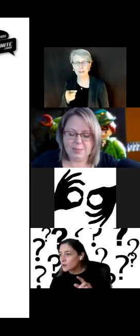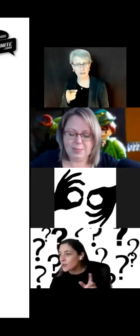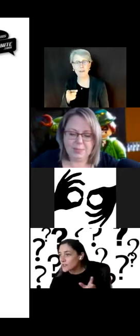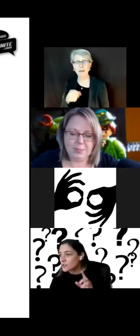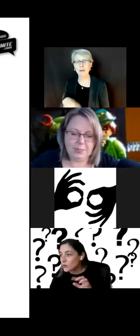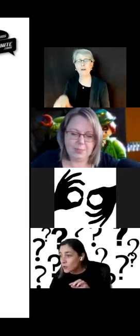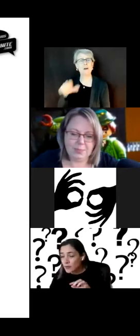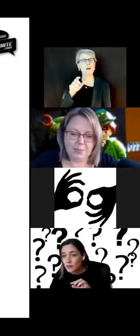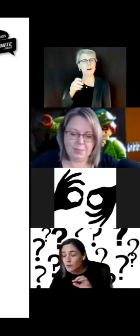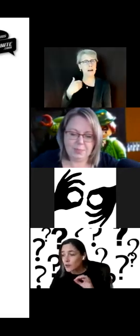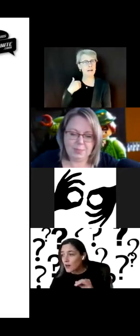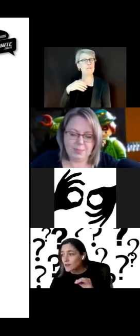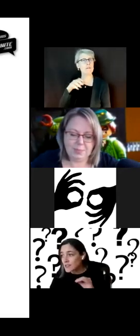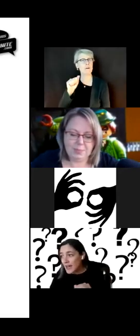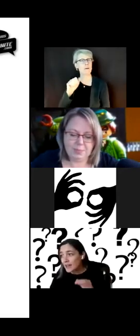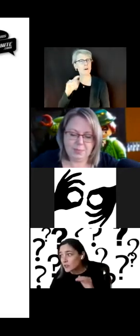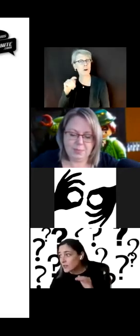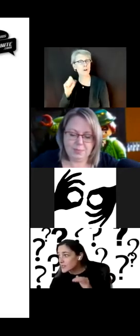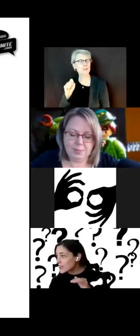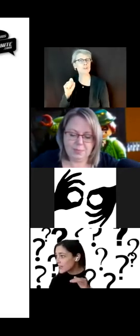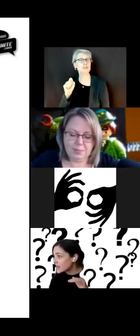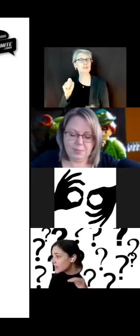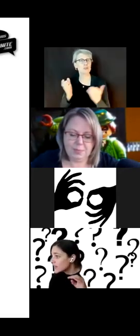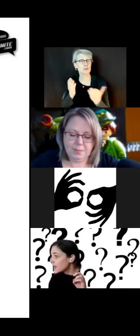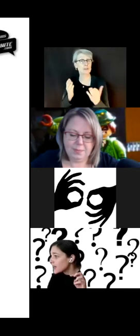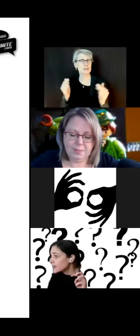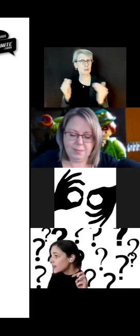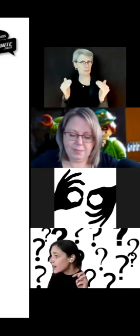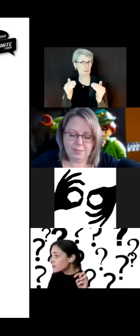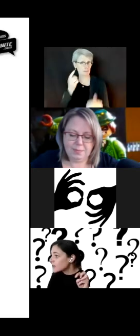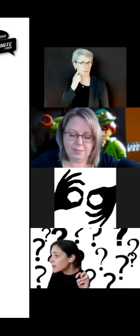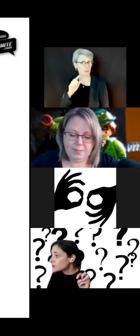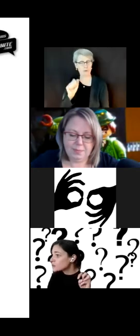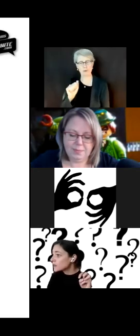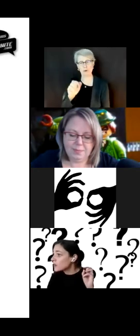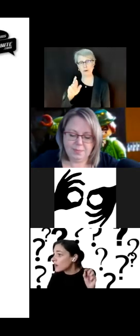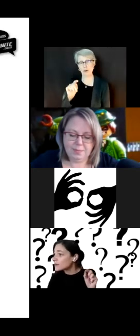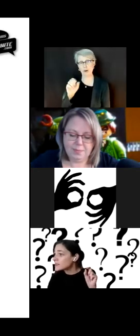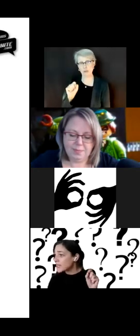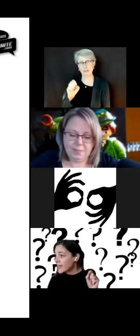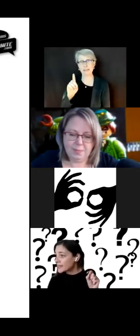service organization equivalent for artsdata.ca? And Leah has responded,